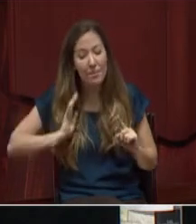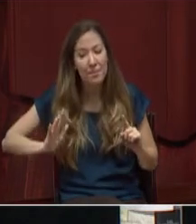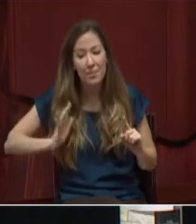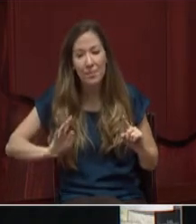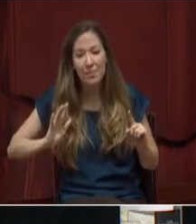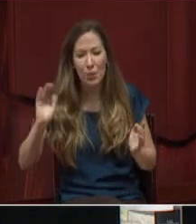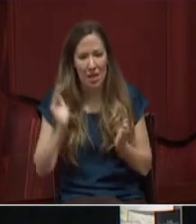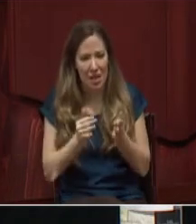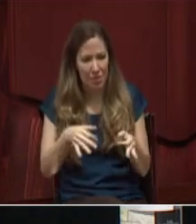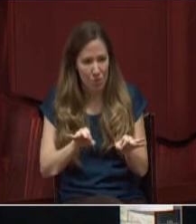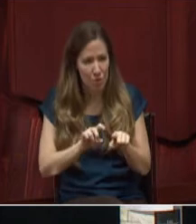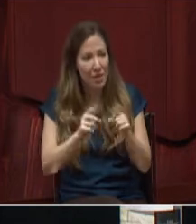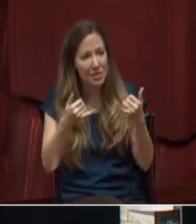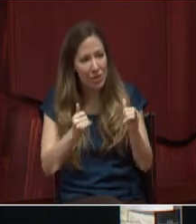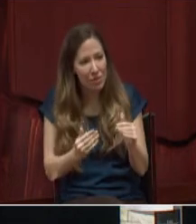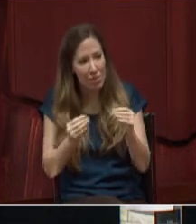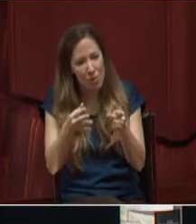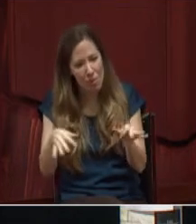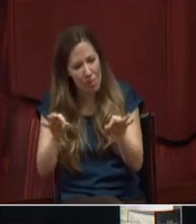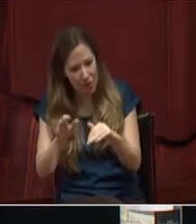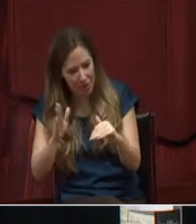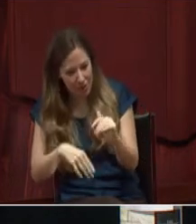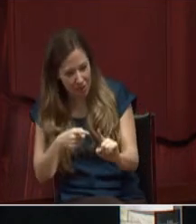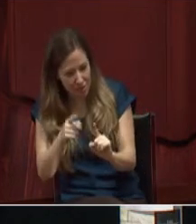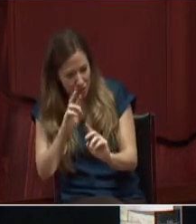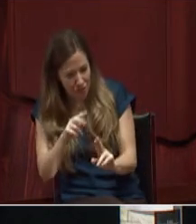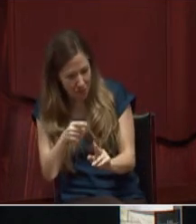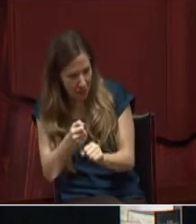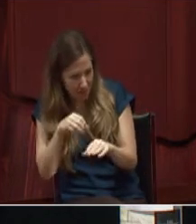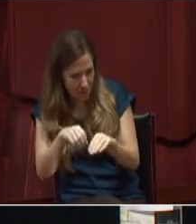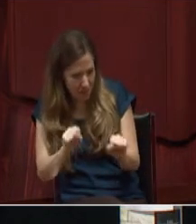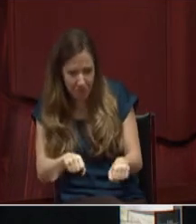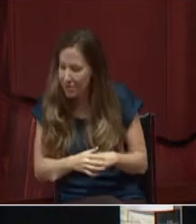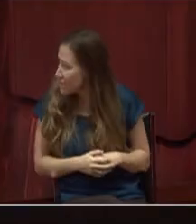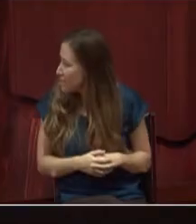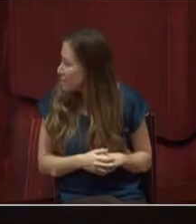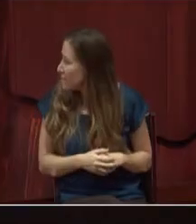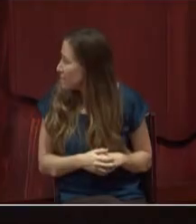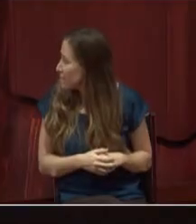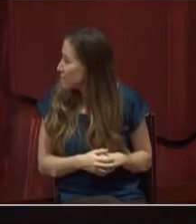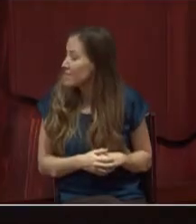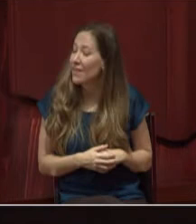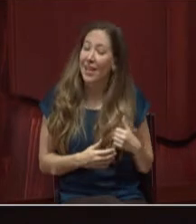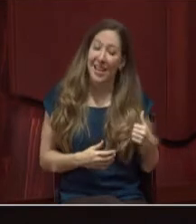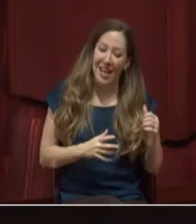important, but still, it was a lot more important than the respect it got, I think, in the system. Yeah. Well, I would just, with respect to